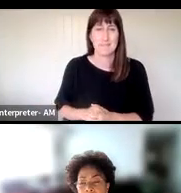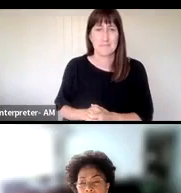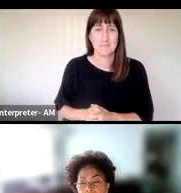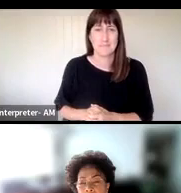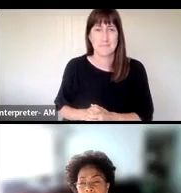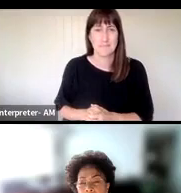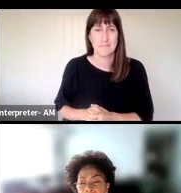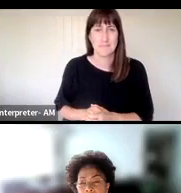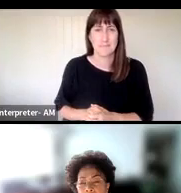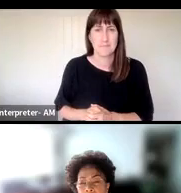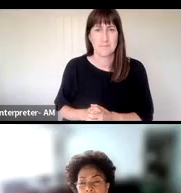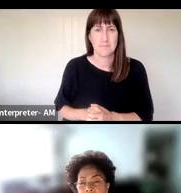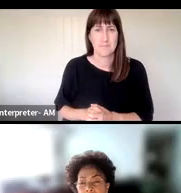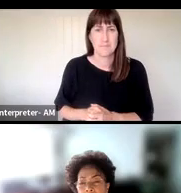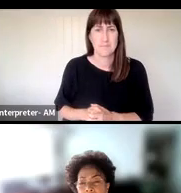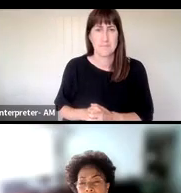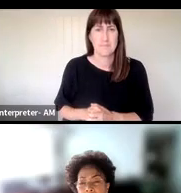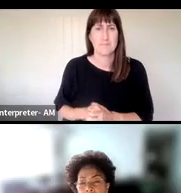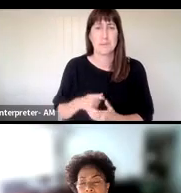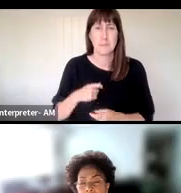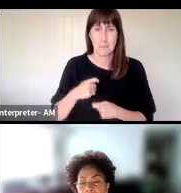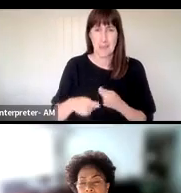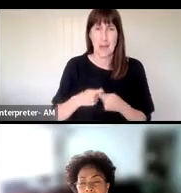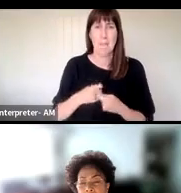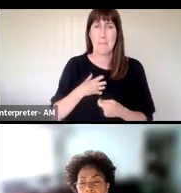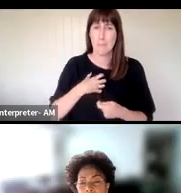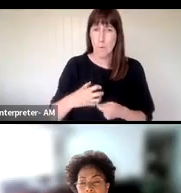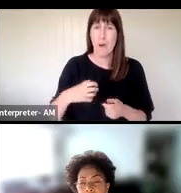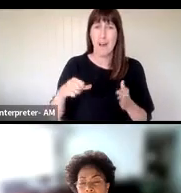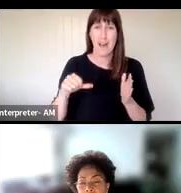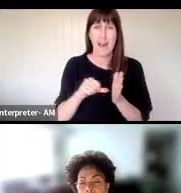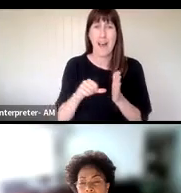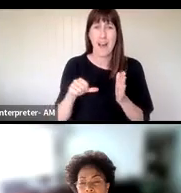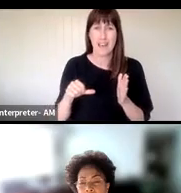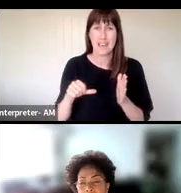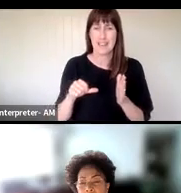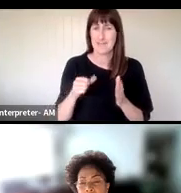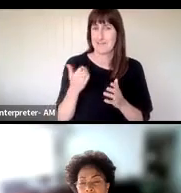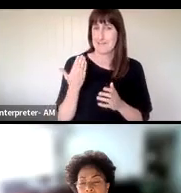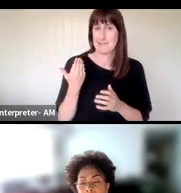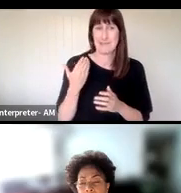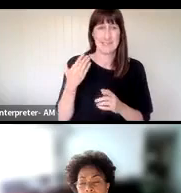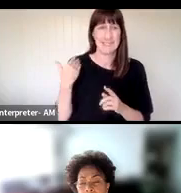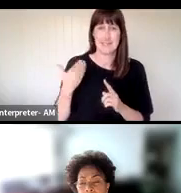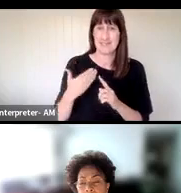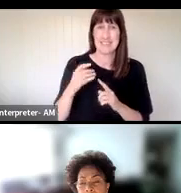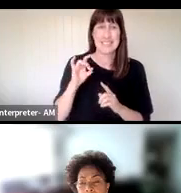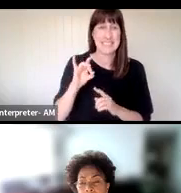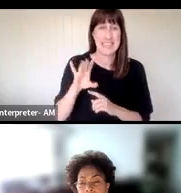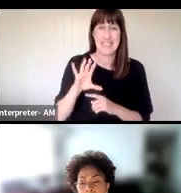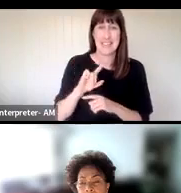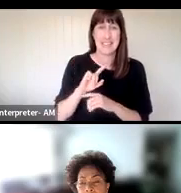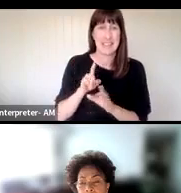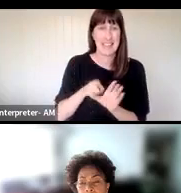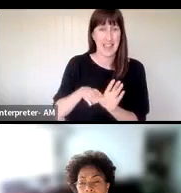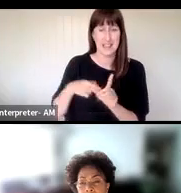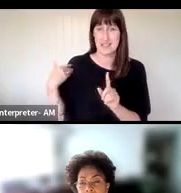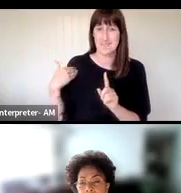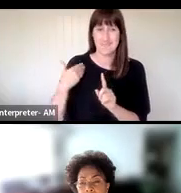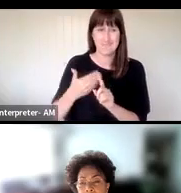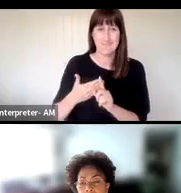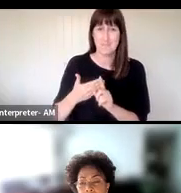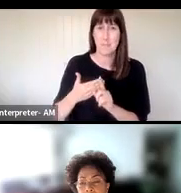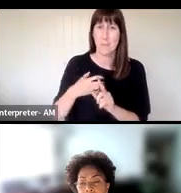it makes it's become harder in the last 10 years or so to